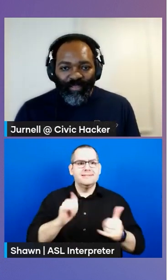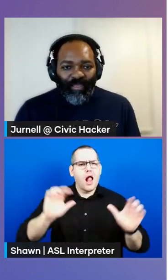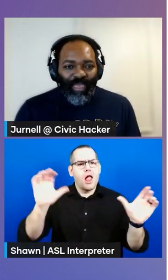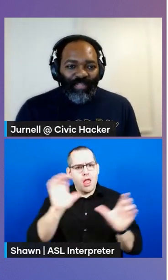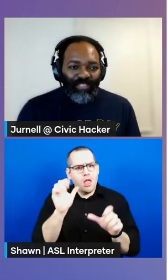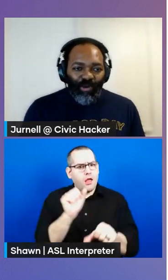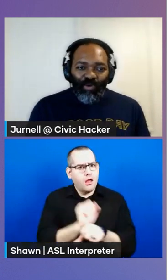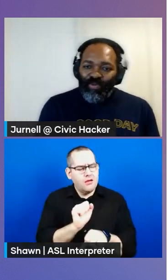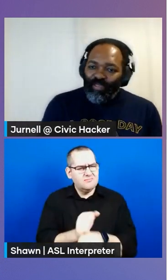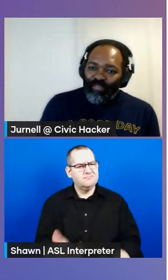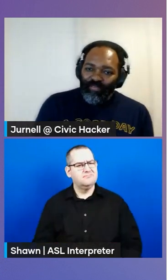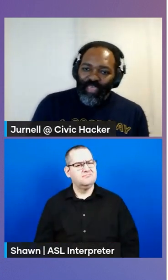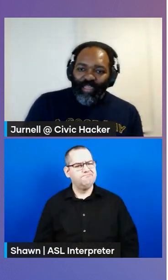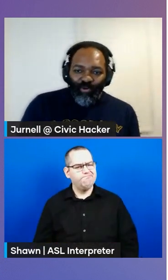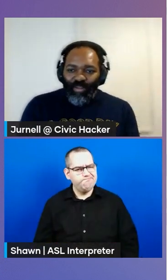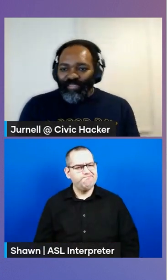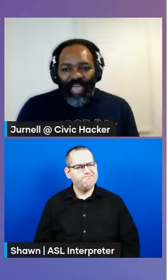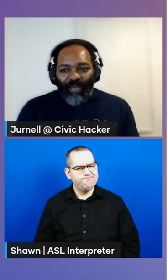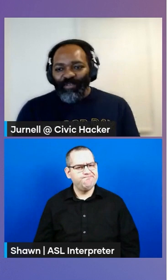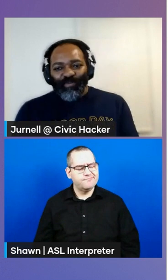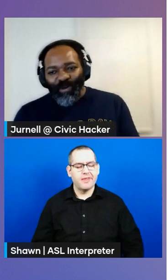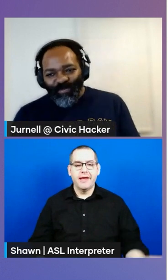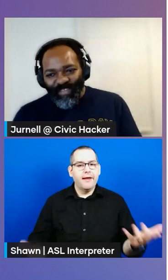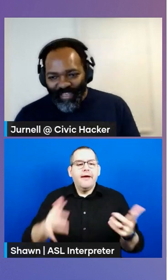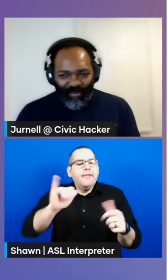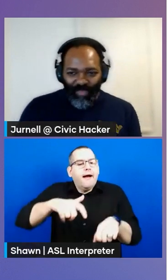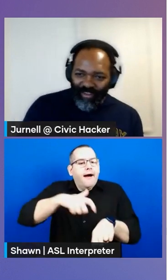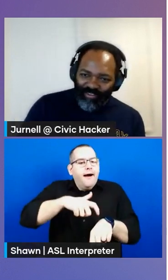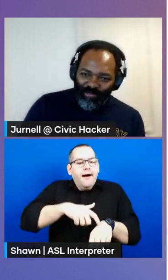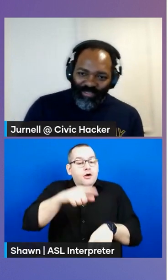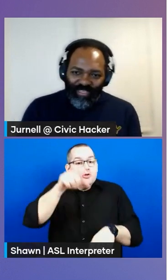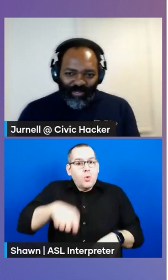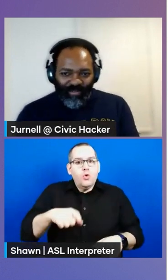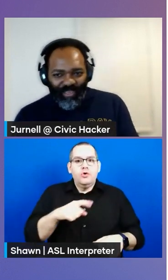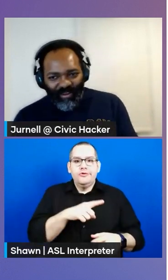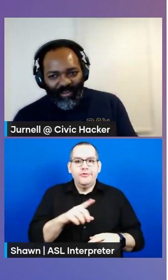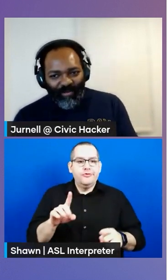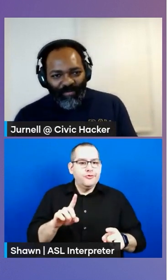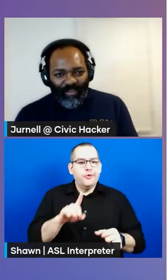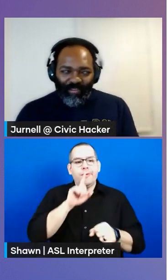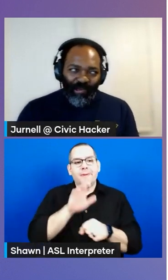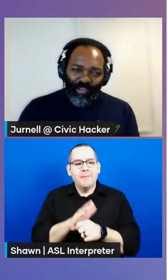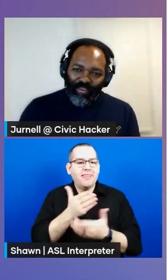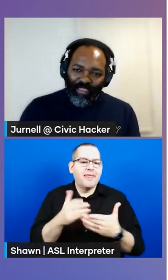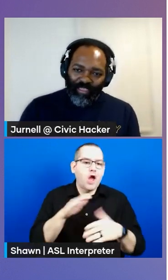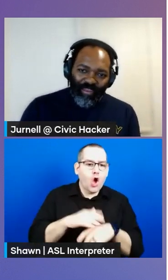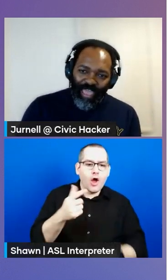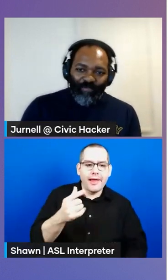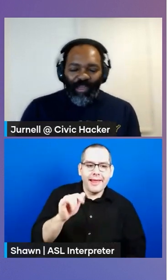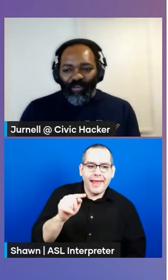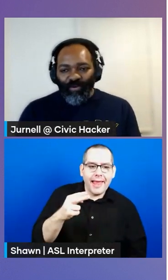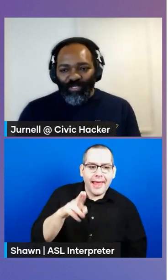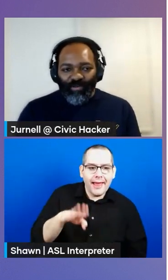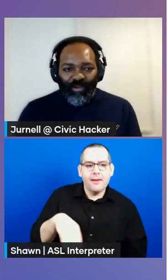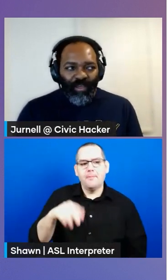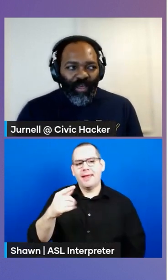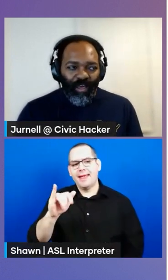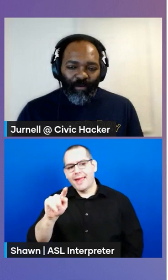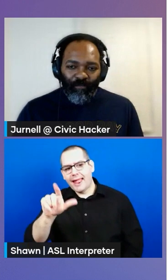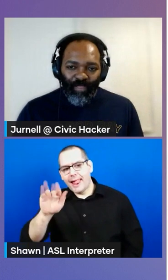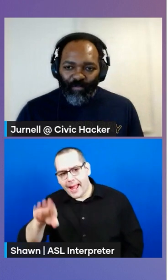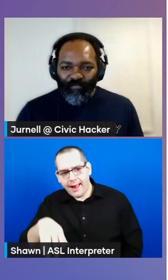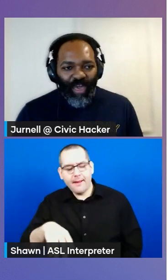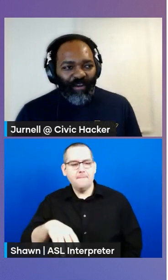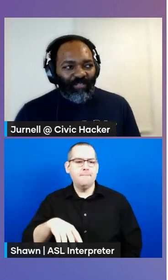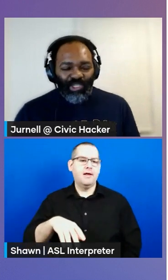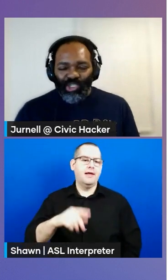right? And so that during that time, you're supposed to be like committing, doing things on GitHub and GitLab and all the